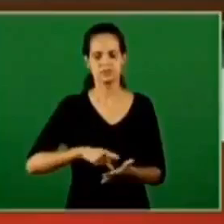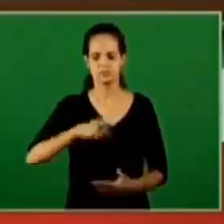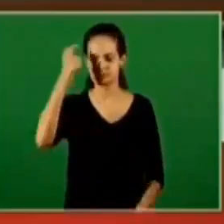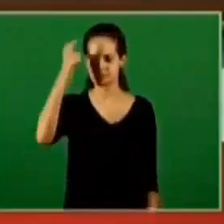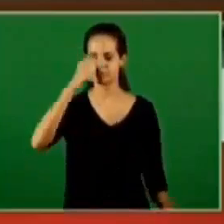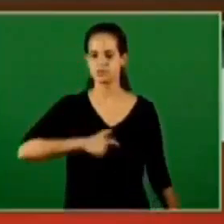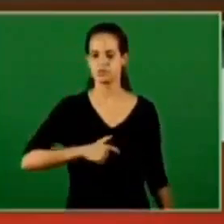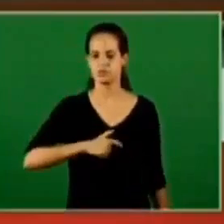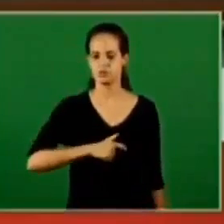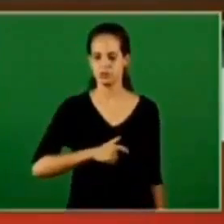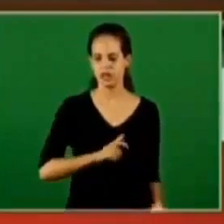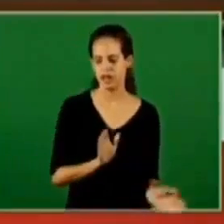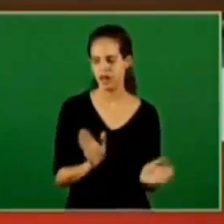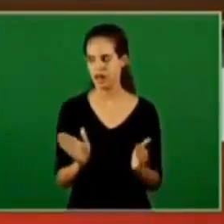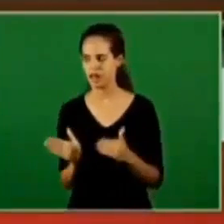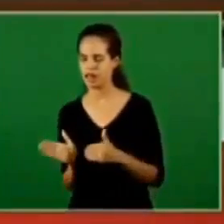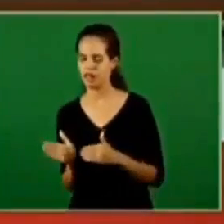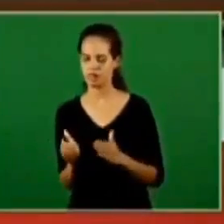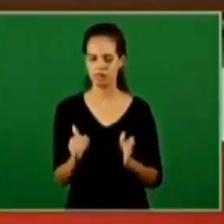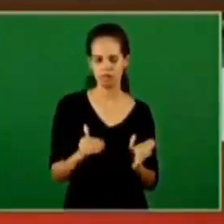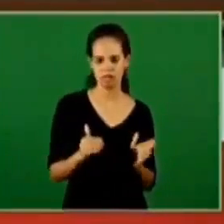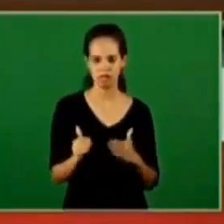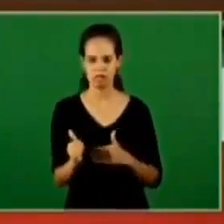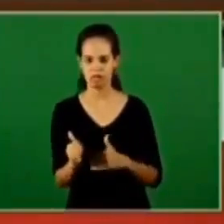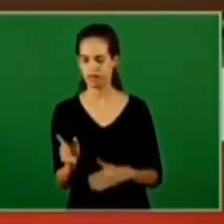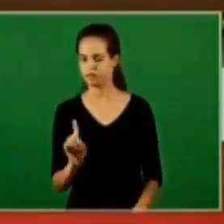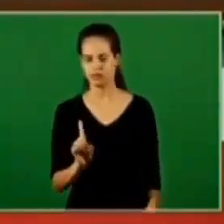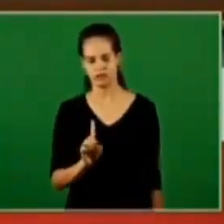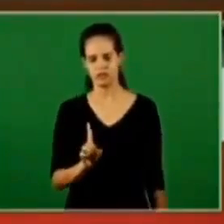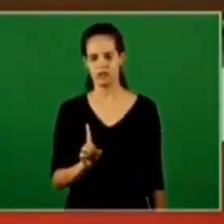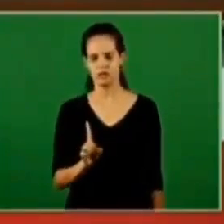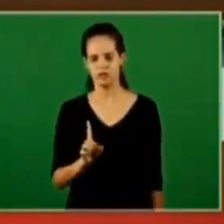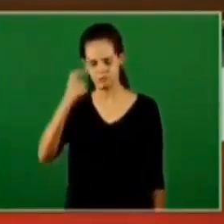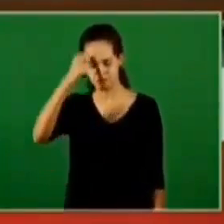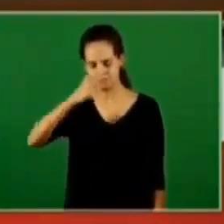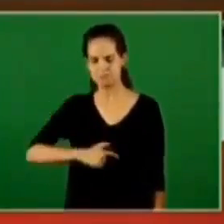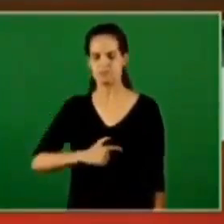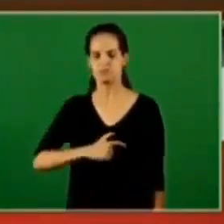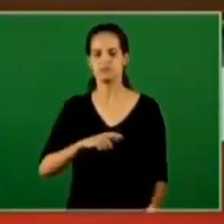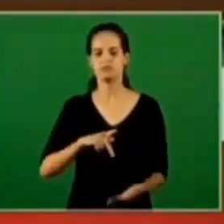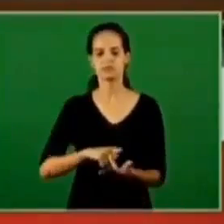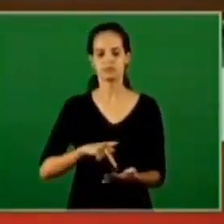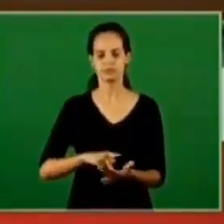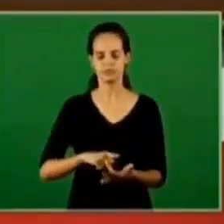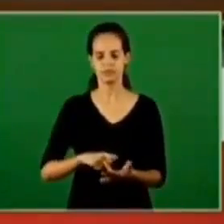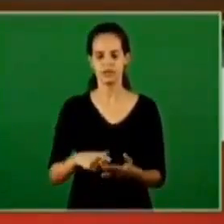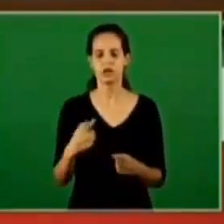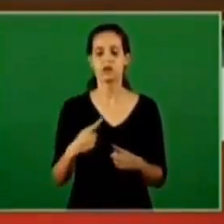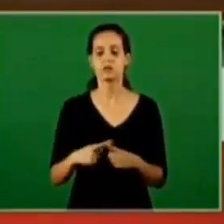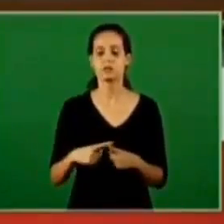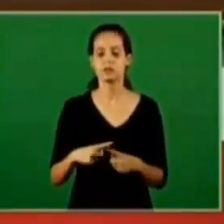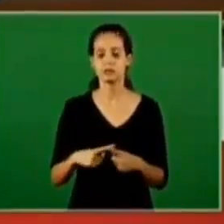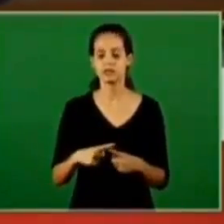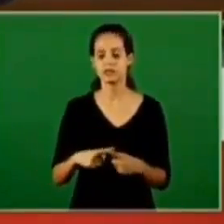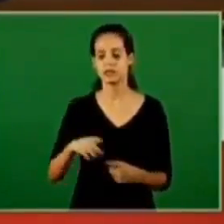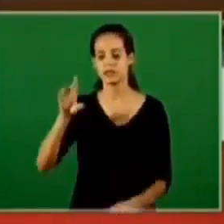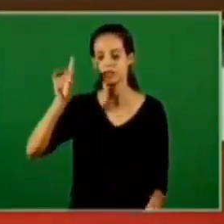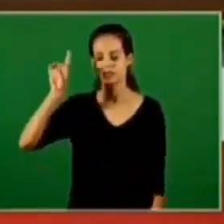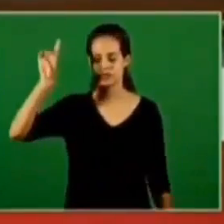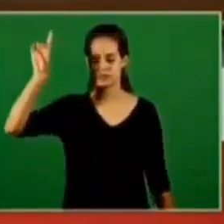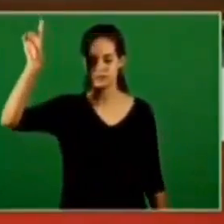Jerusalem. Why God? I'm coming to the end. Why did God make Jerusalem? Because